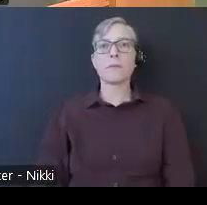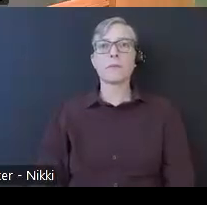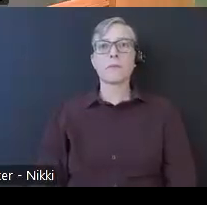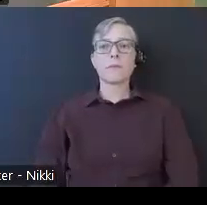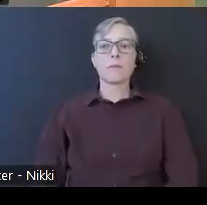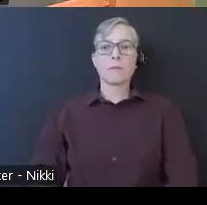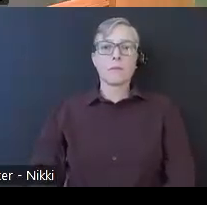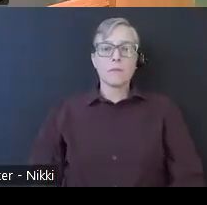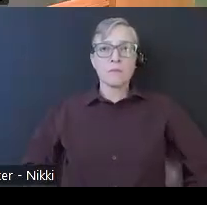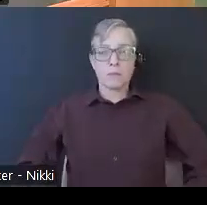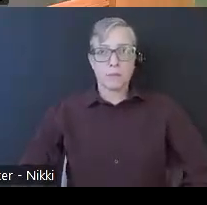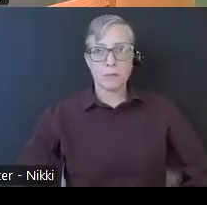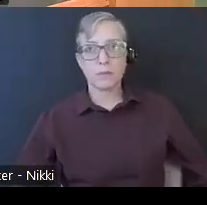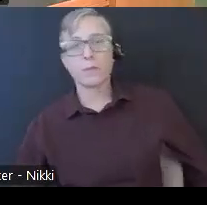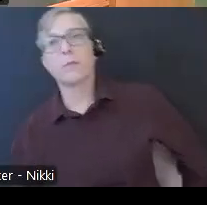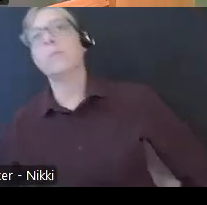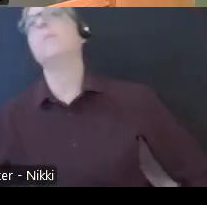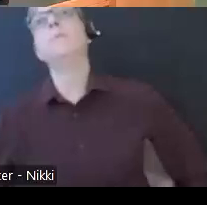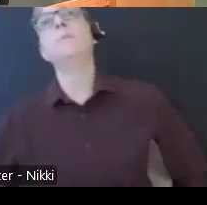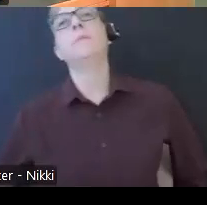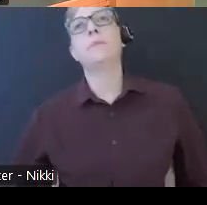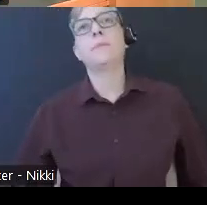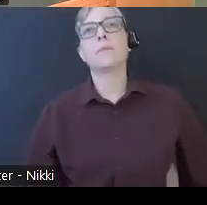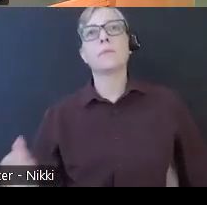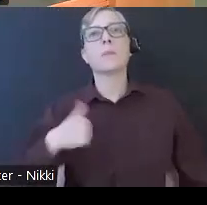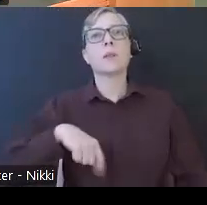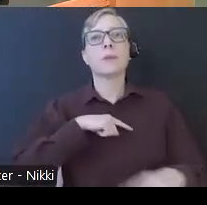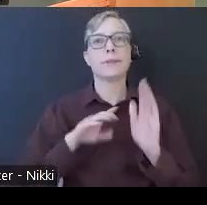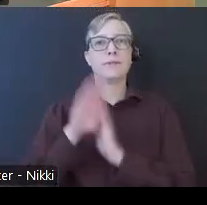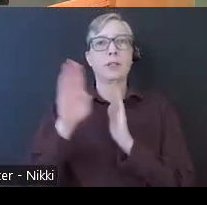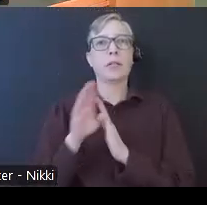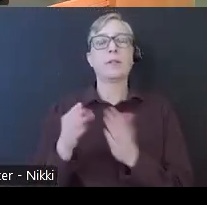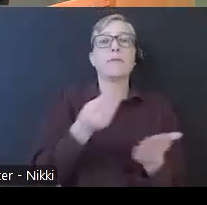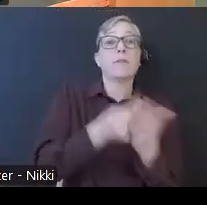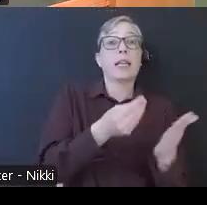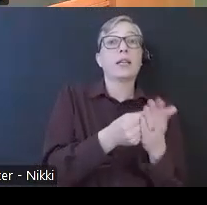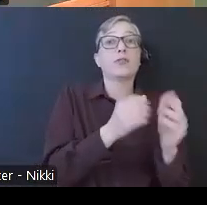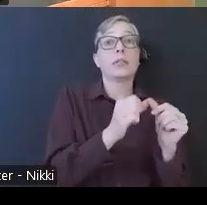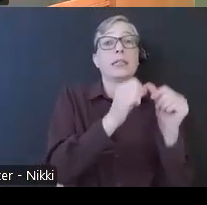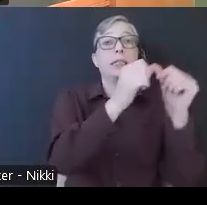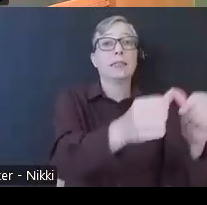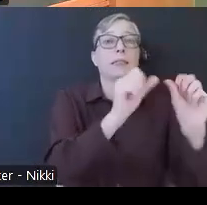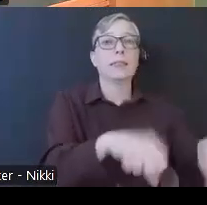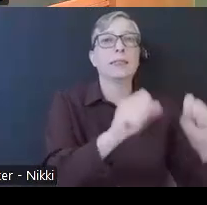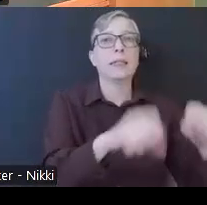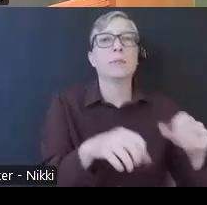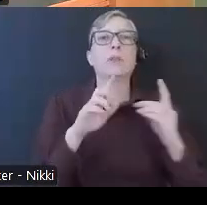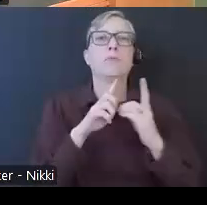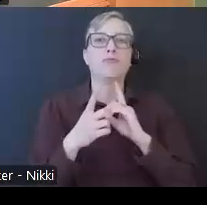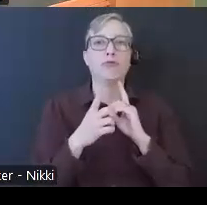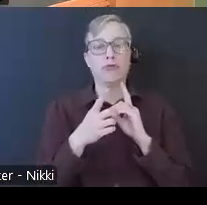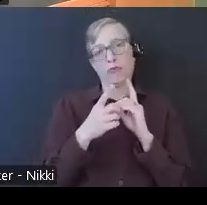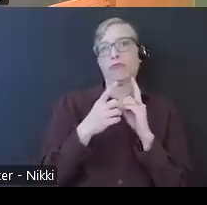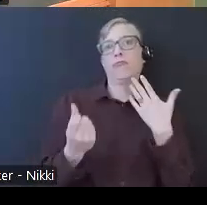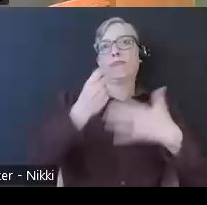that we're developing about a financially stable digital first strategy. So first, let's say that,